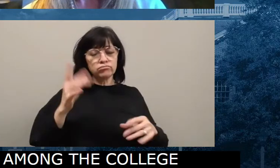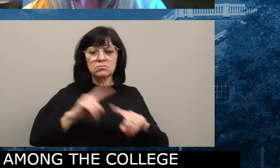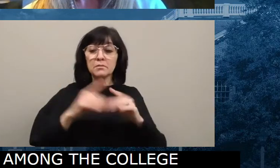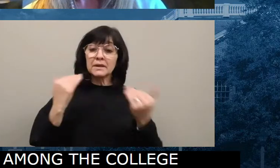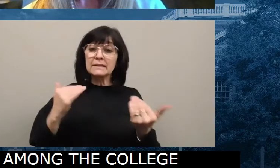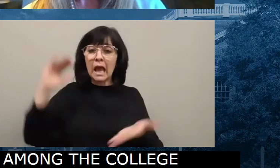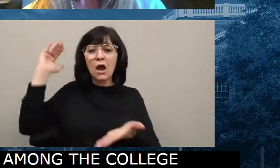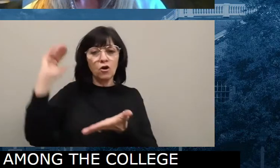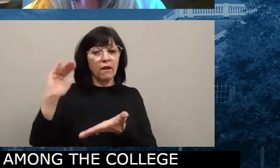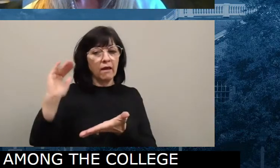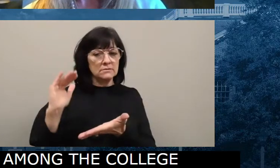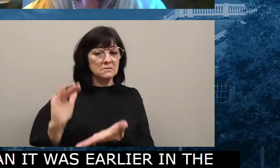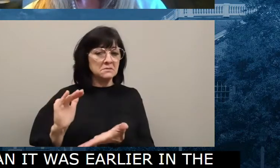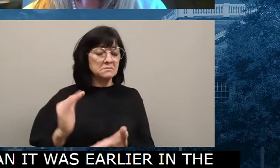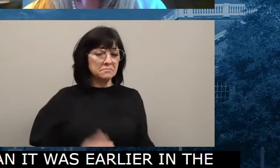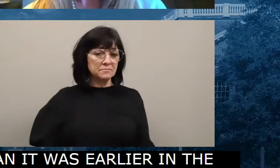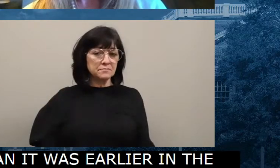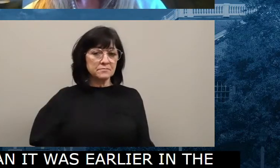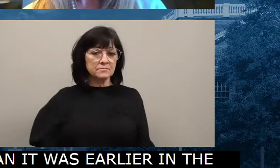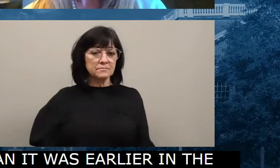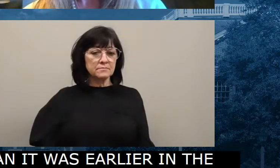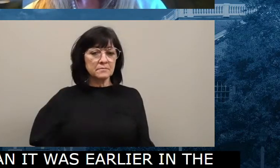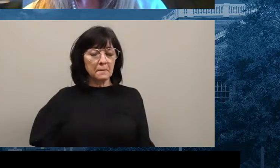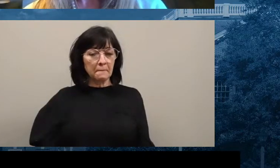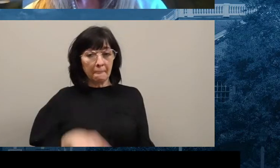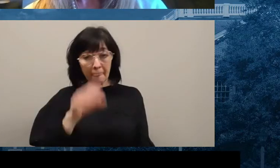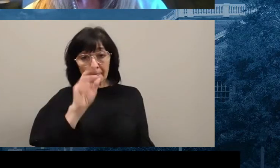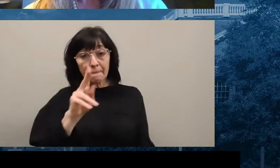All right, next we'll go to Brandon Holbeck with the News Journal.